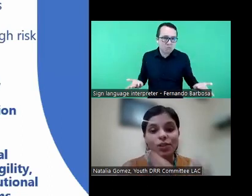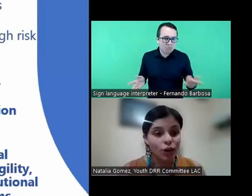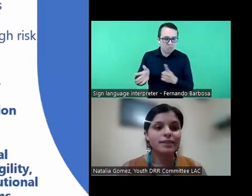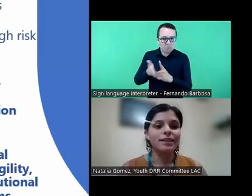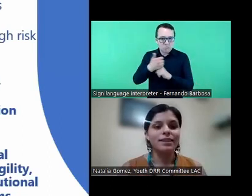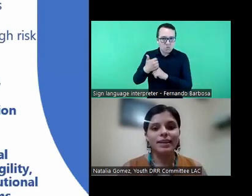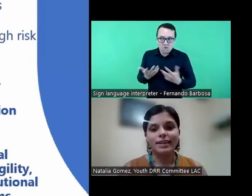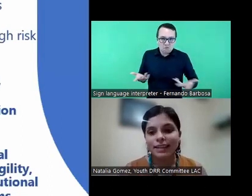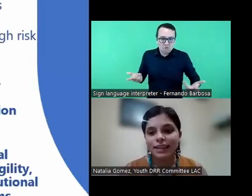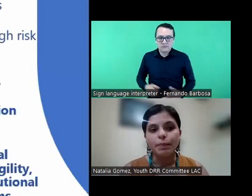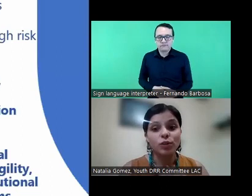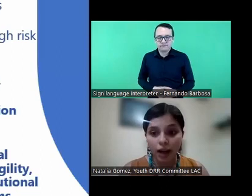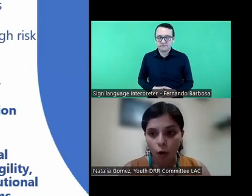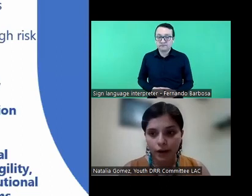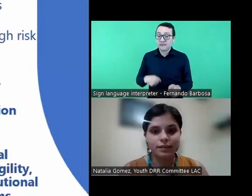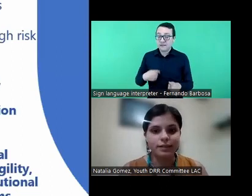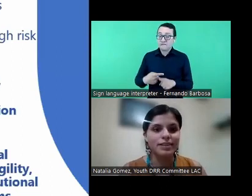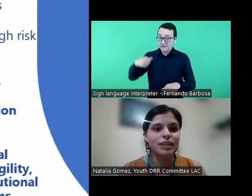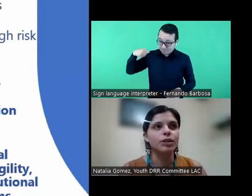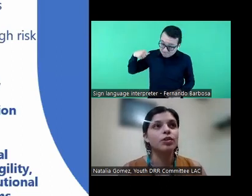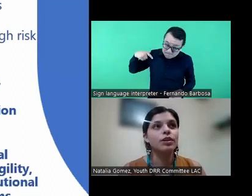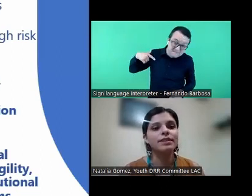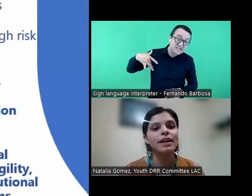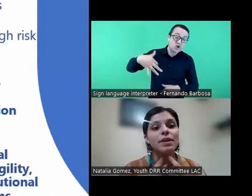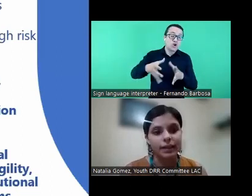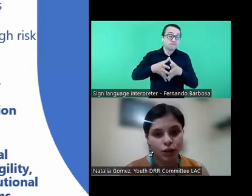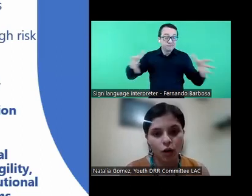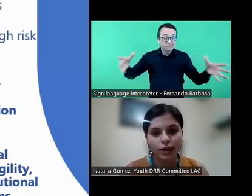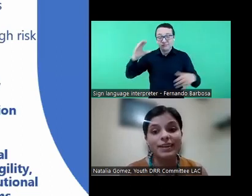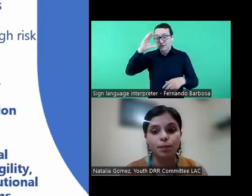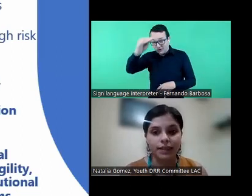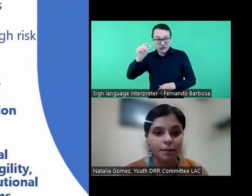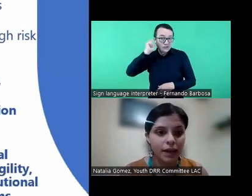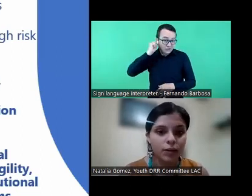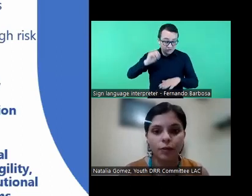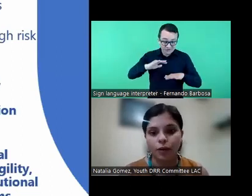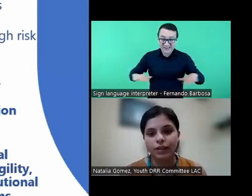conditions. We have also that millions of children